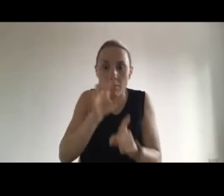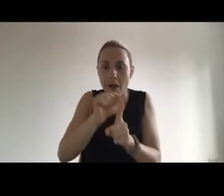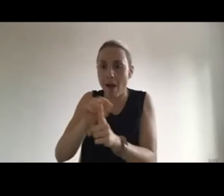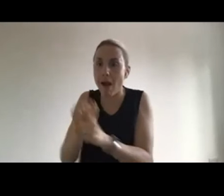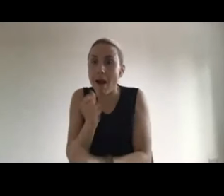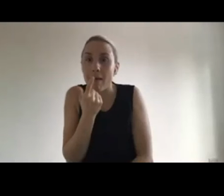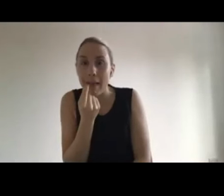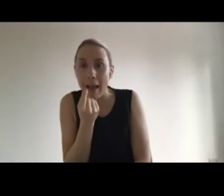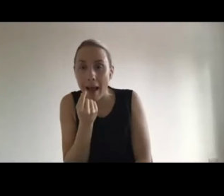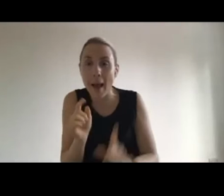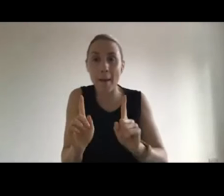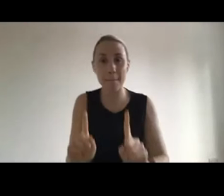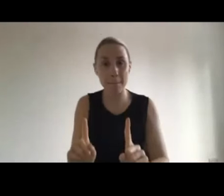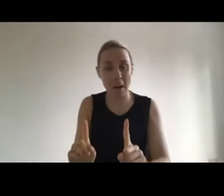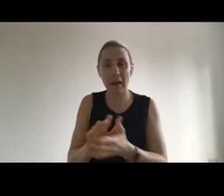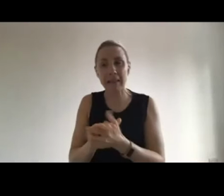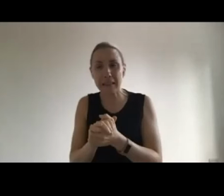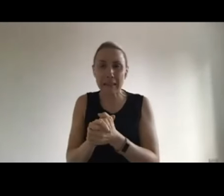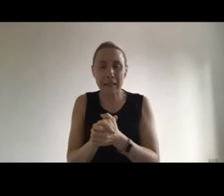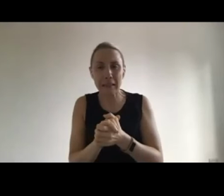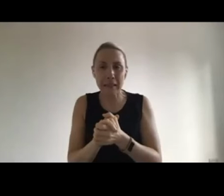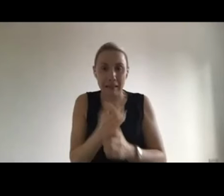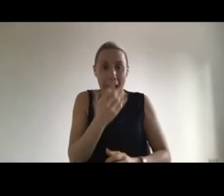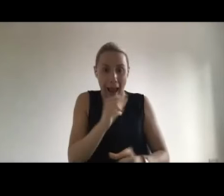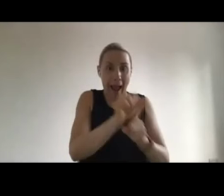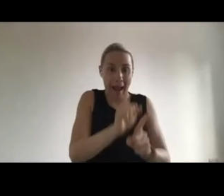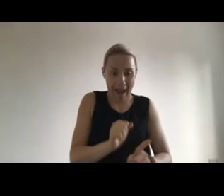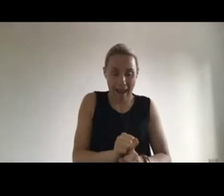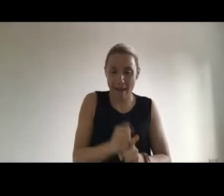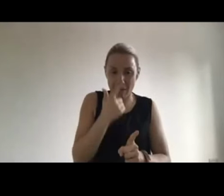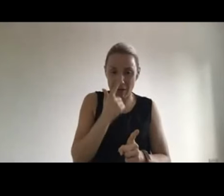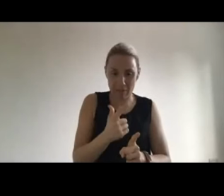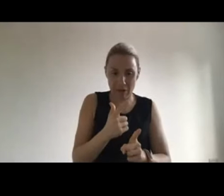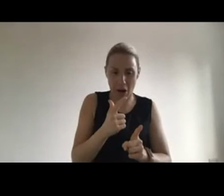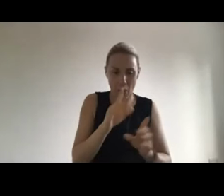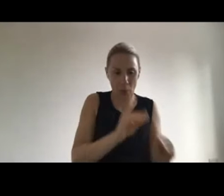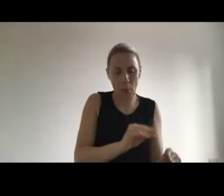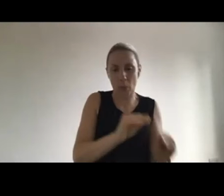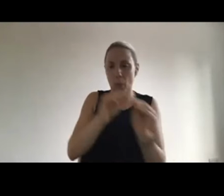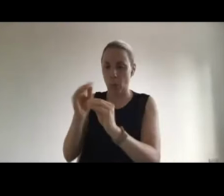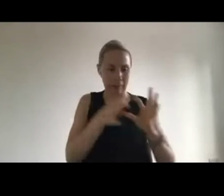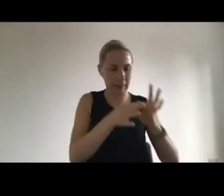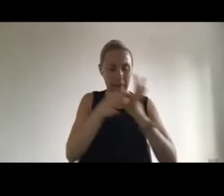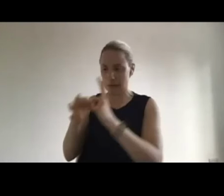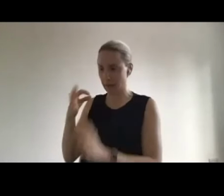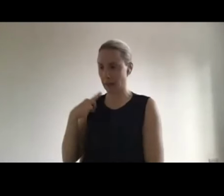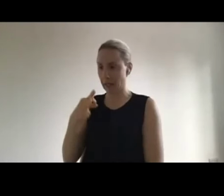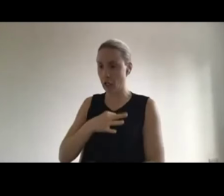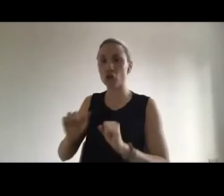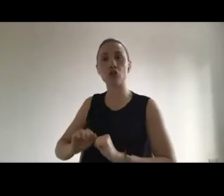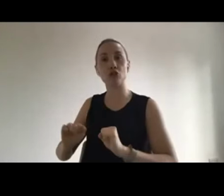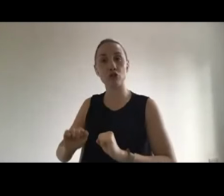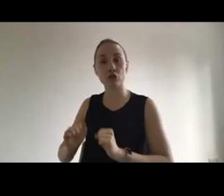have not really been translated to the clinic yet. So in the lab, we have made major advances